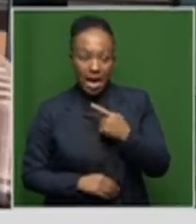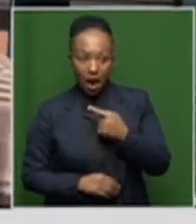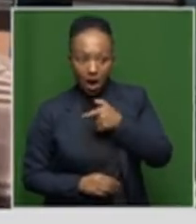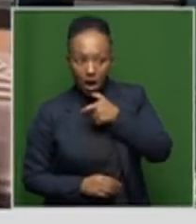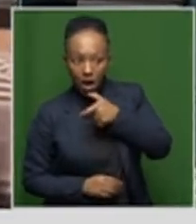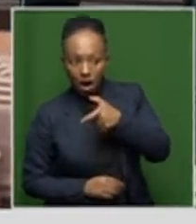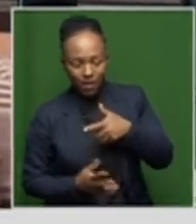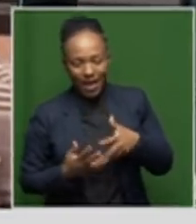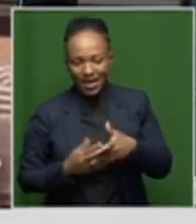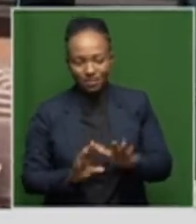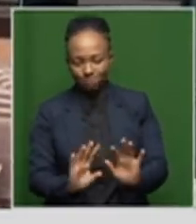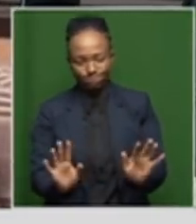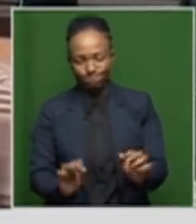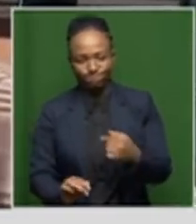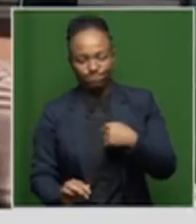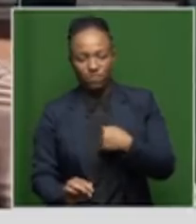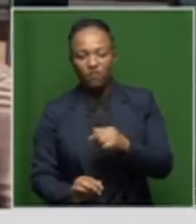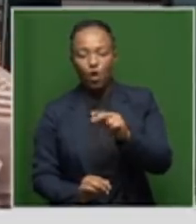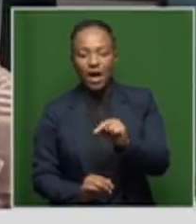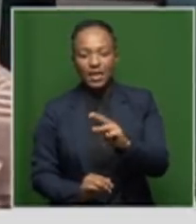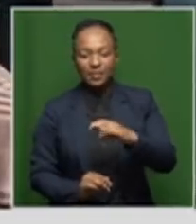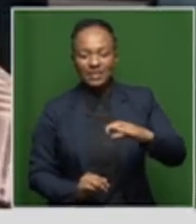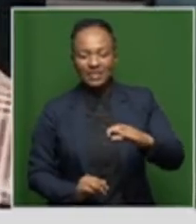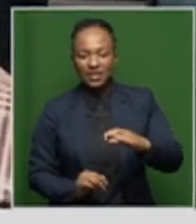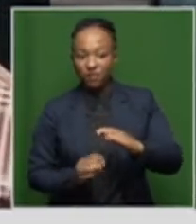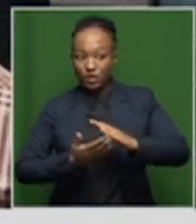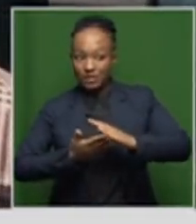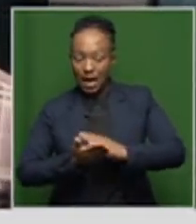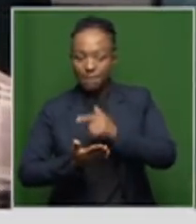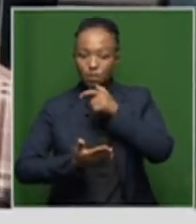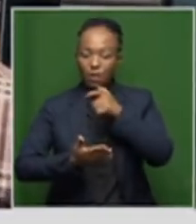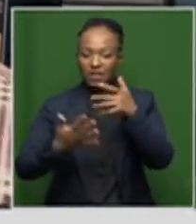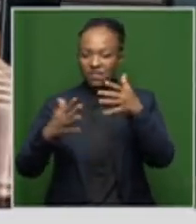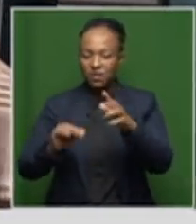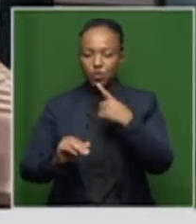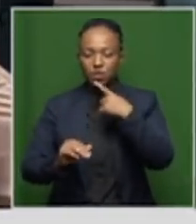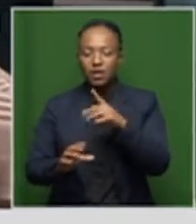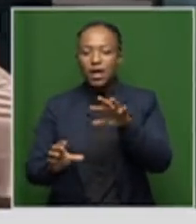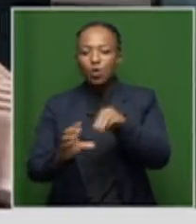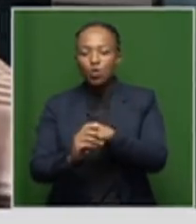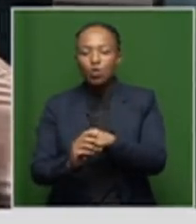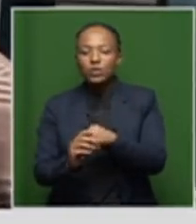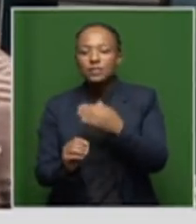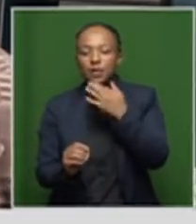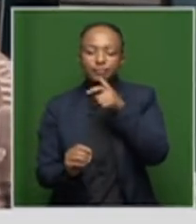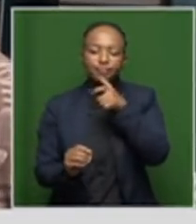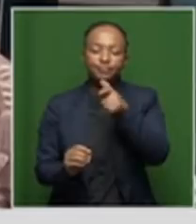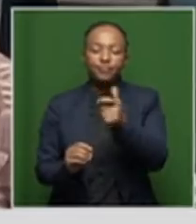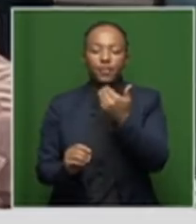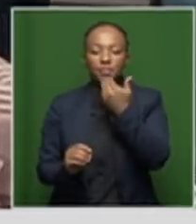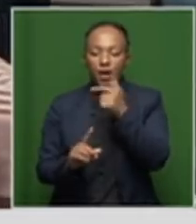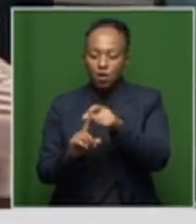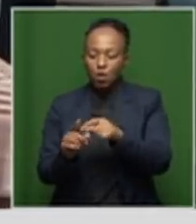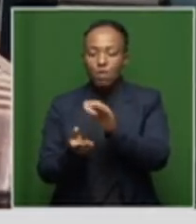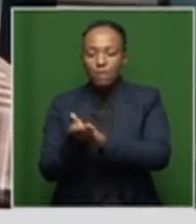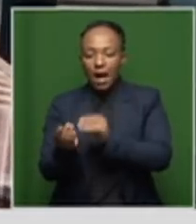anything about the position of the NWC on some of the comments that were made here, including the comment made by